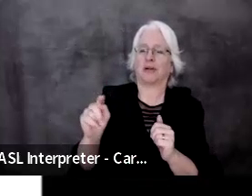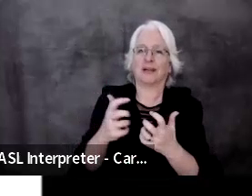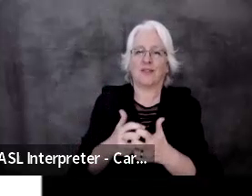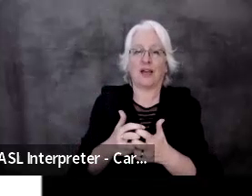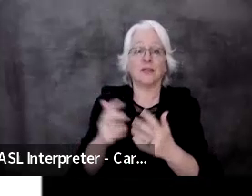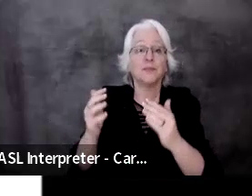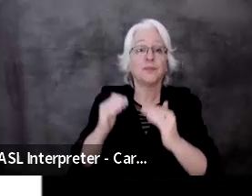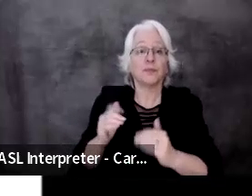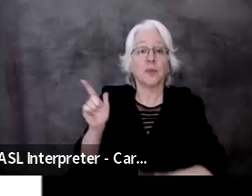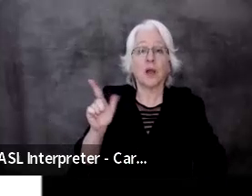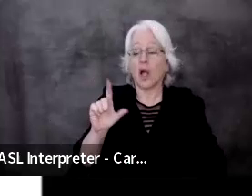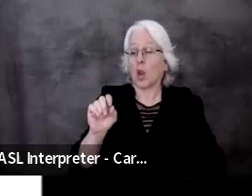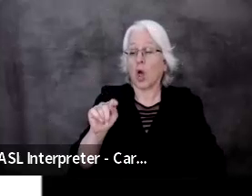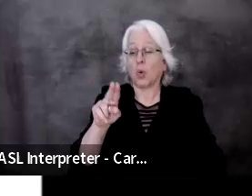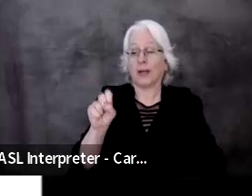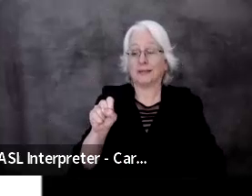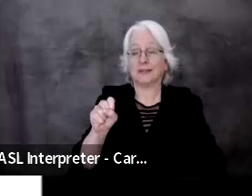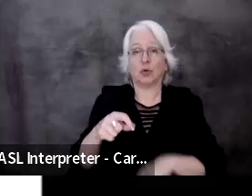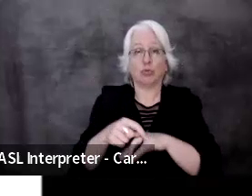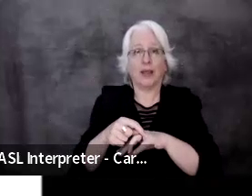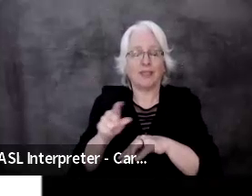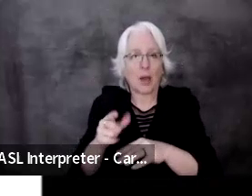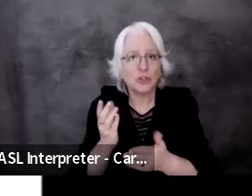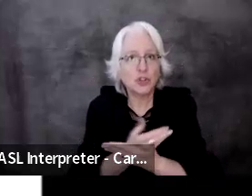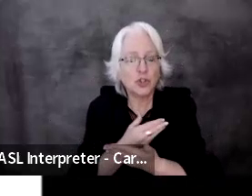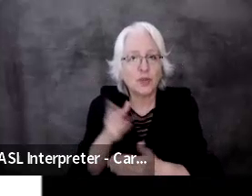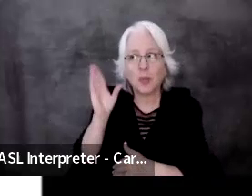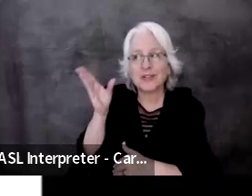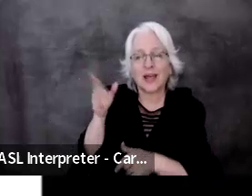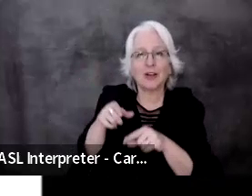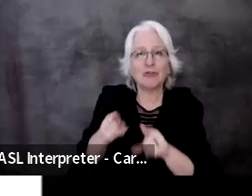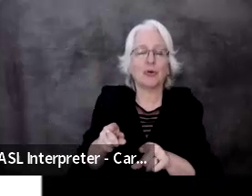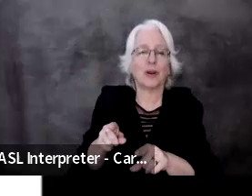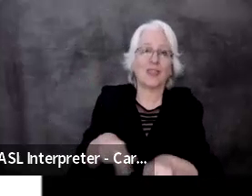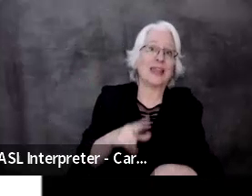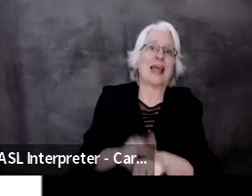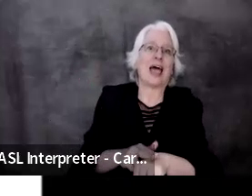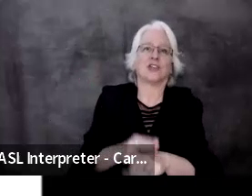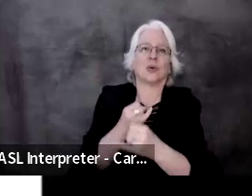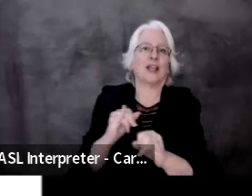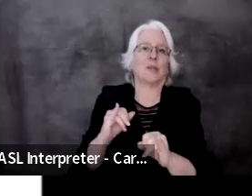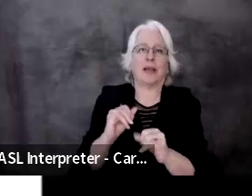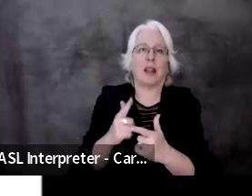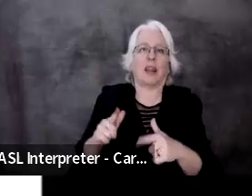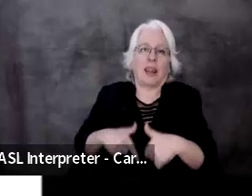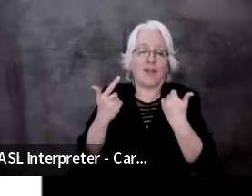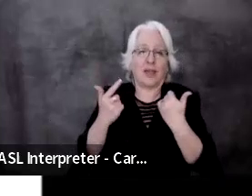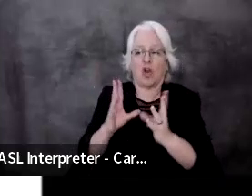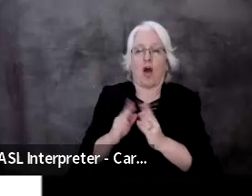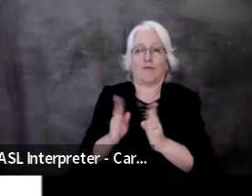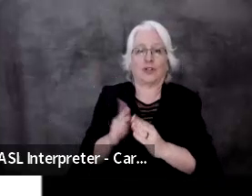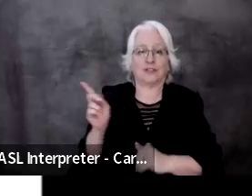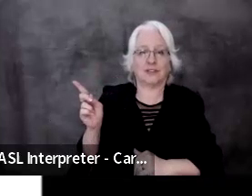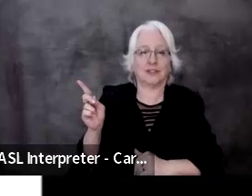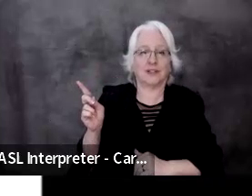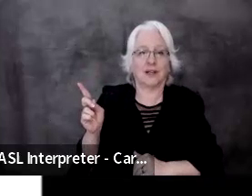new, was presented at the National Council on Independent Living conference, where it's a wearable wing that control objects at your home